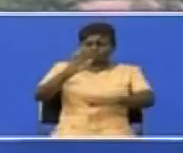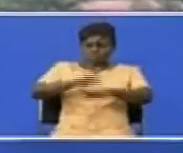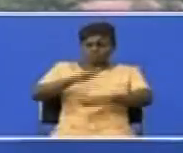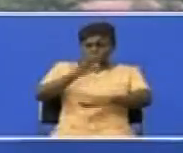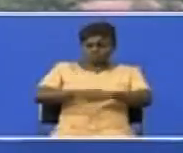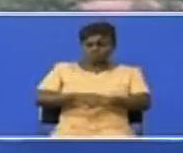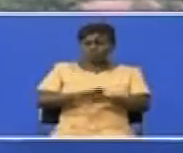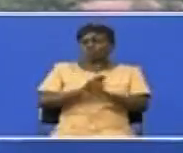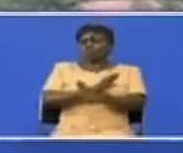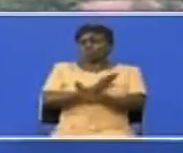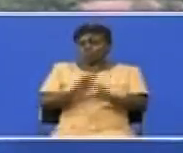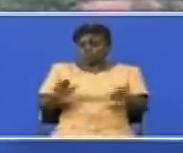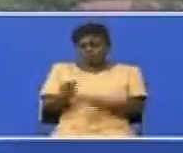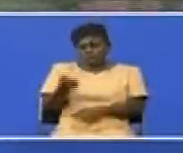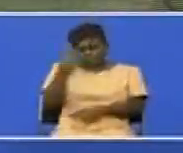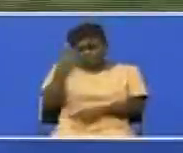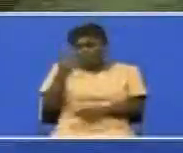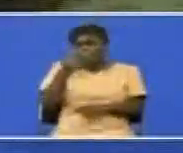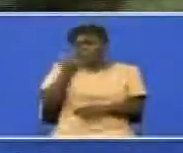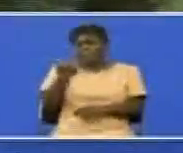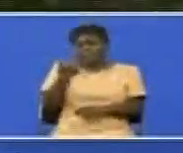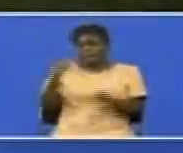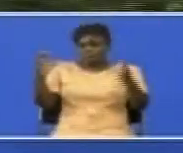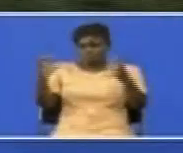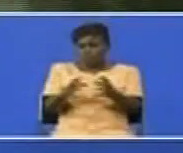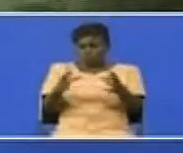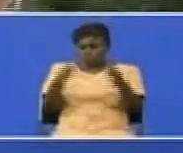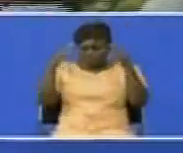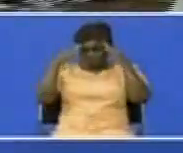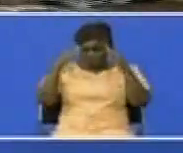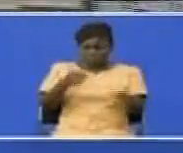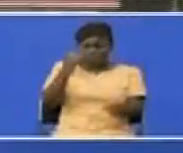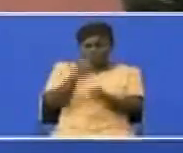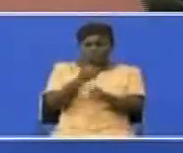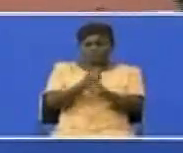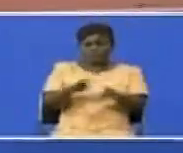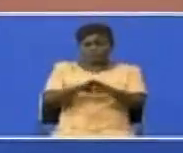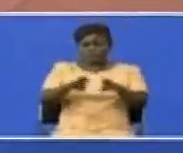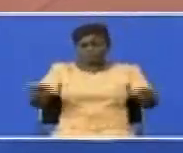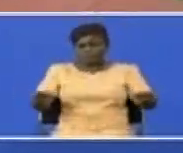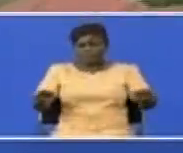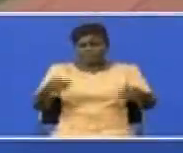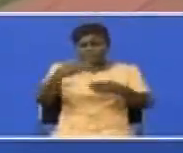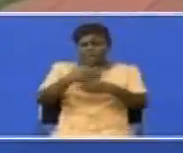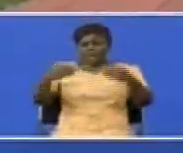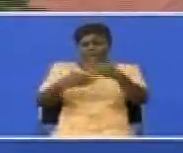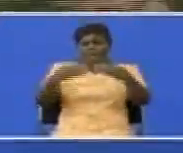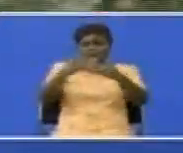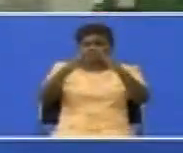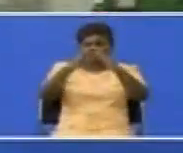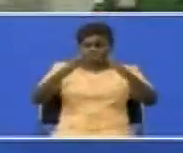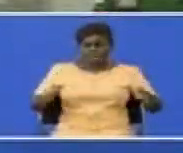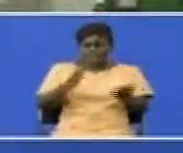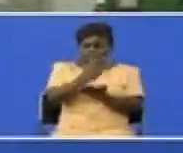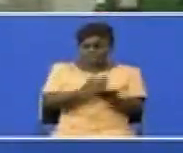and perhaps no one understands this better than a group determined to make a long-lasting mark in the housing sector of the country.